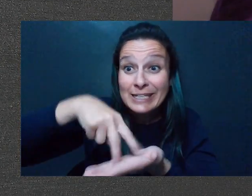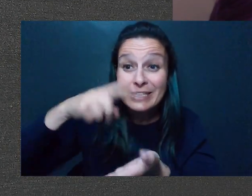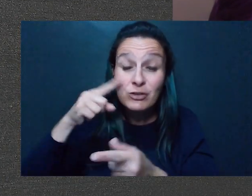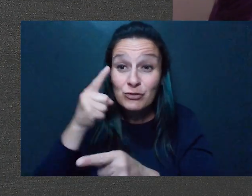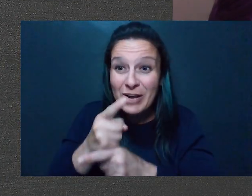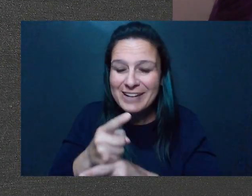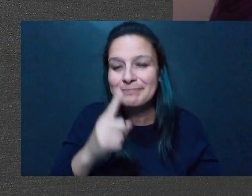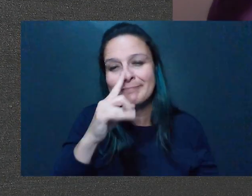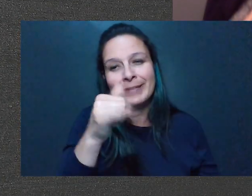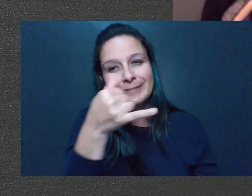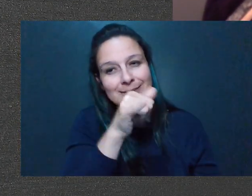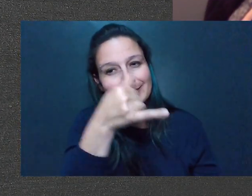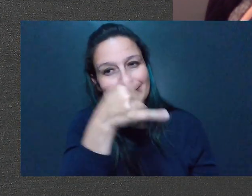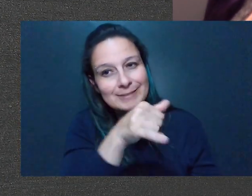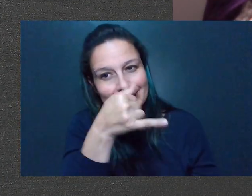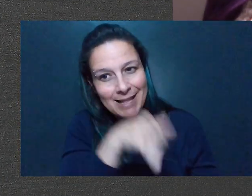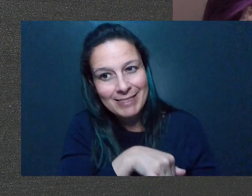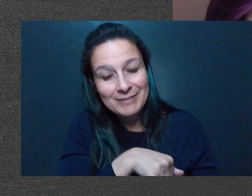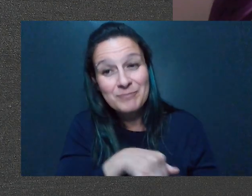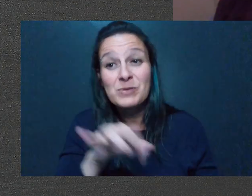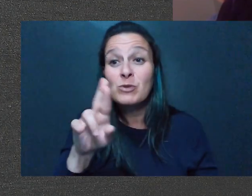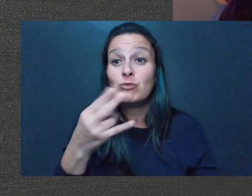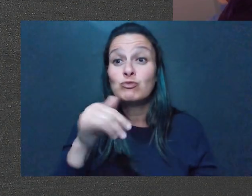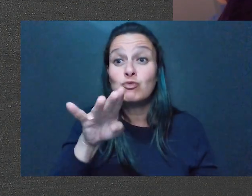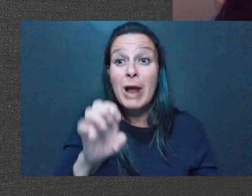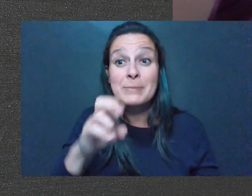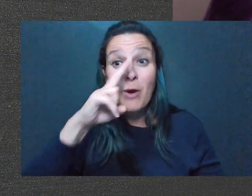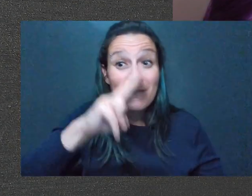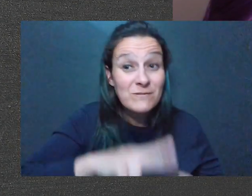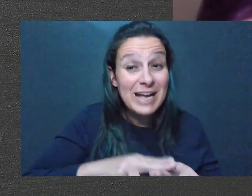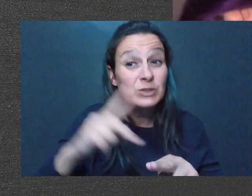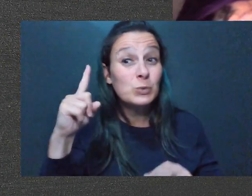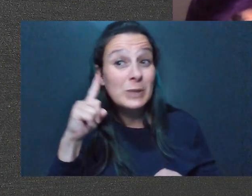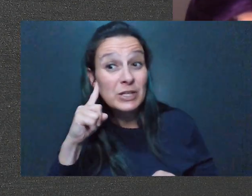It's so silly. Rhymes are fun to hear